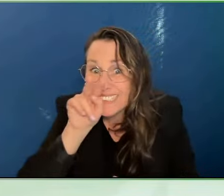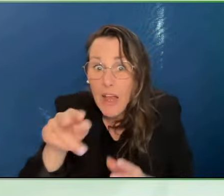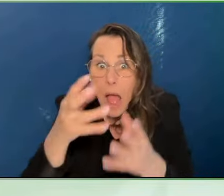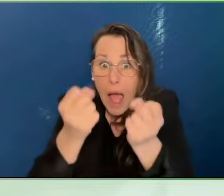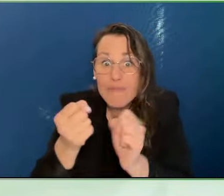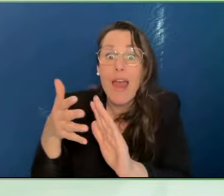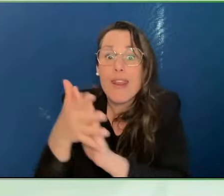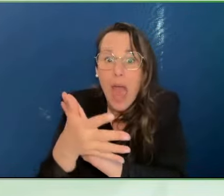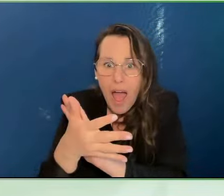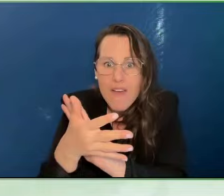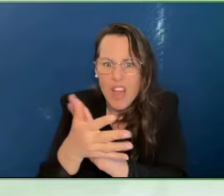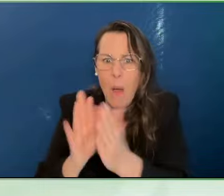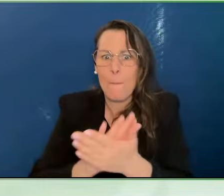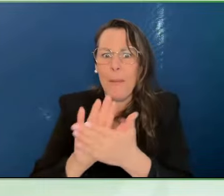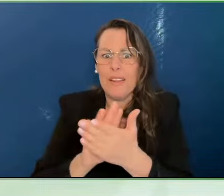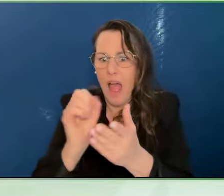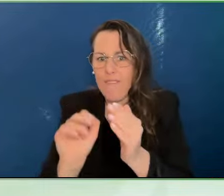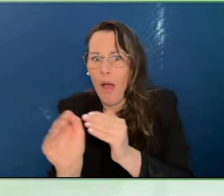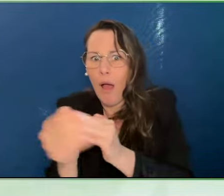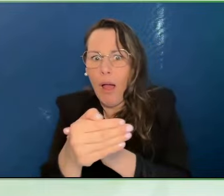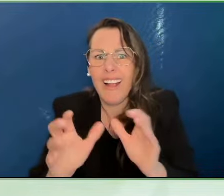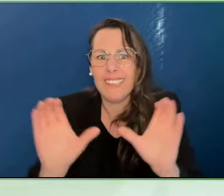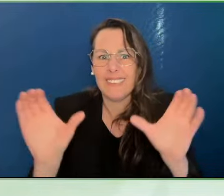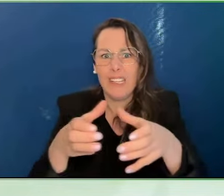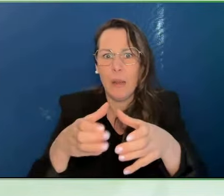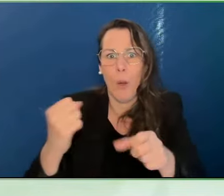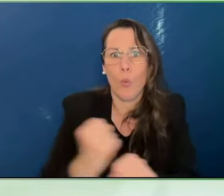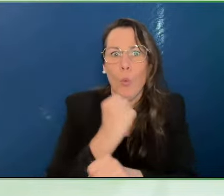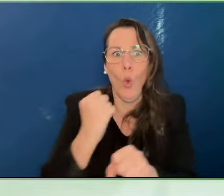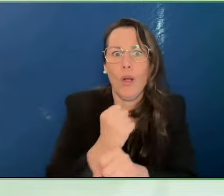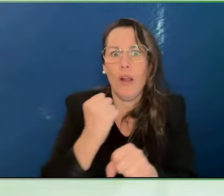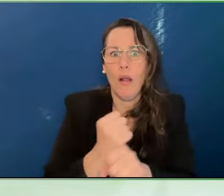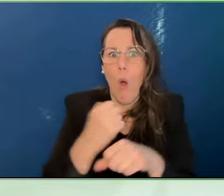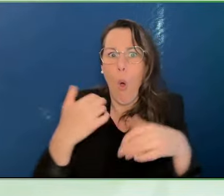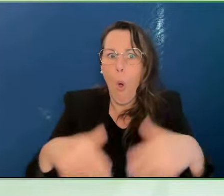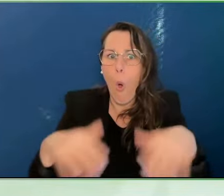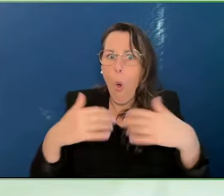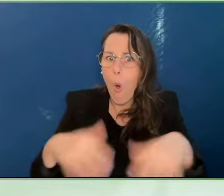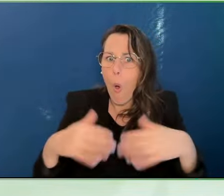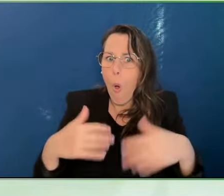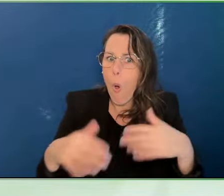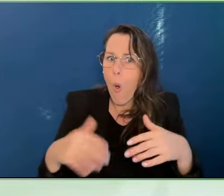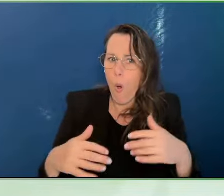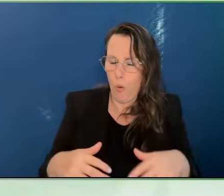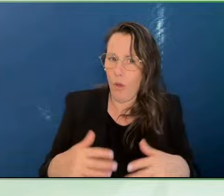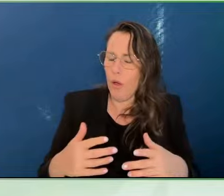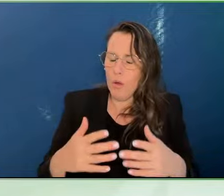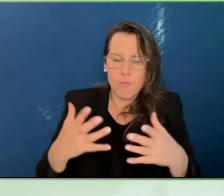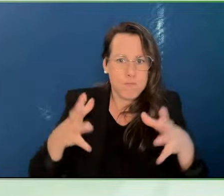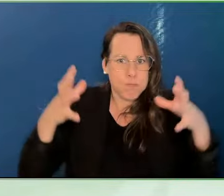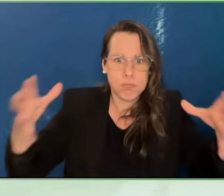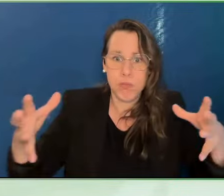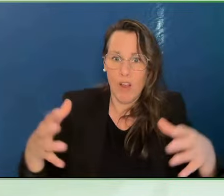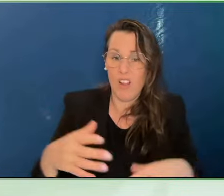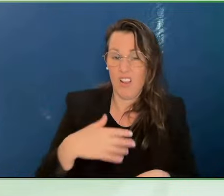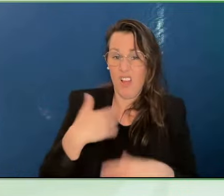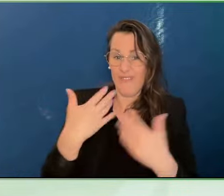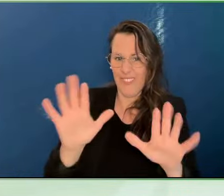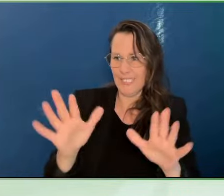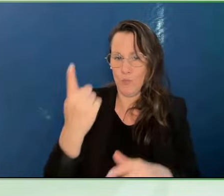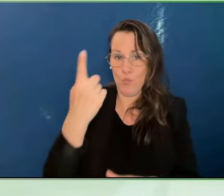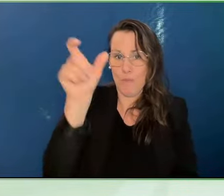are creatives. They do poetry, spoken word. Some are actors, some are musicians, and everything. So what